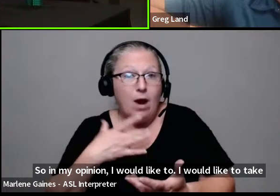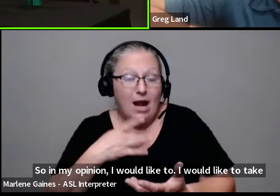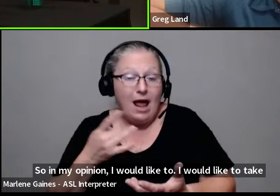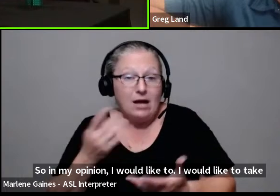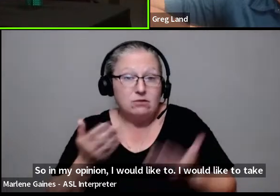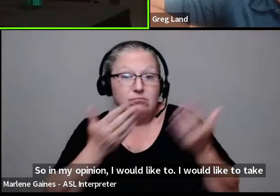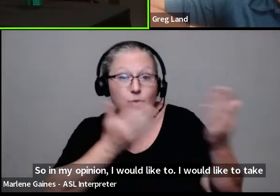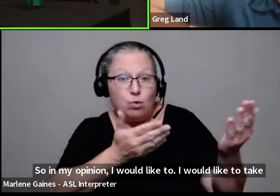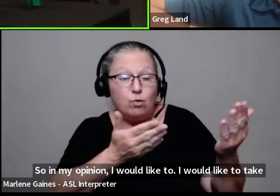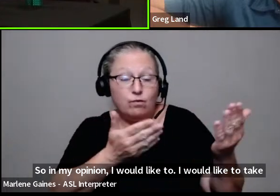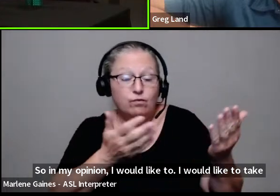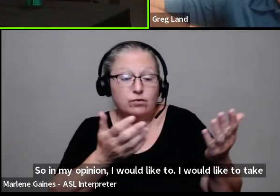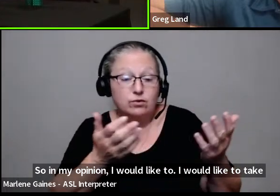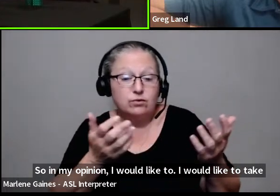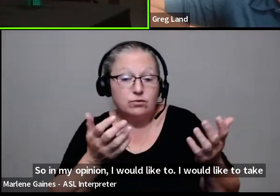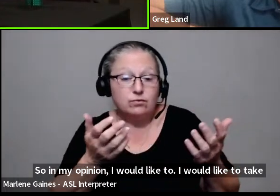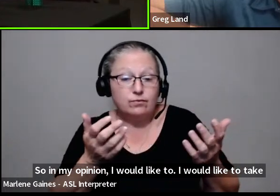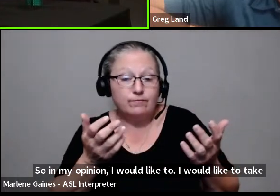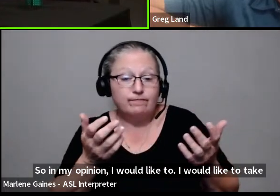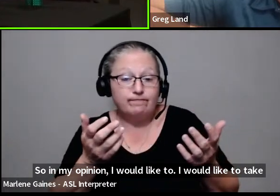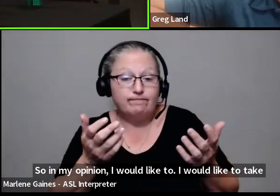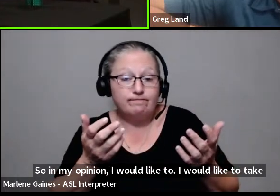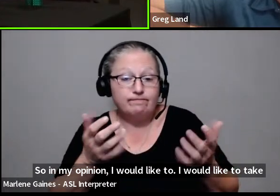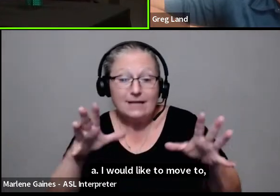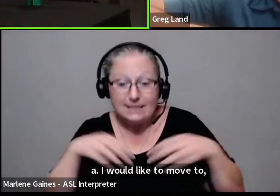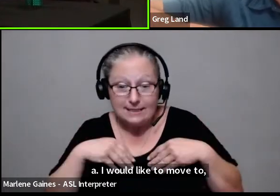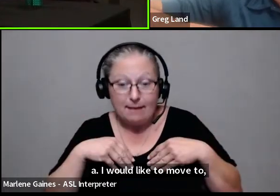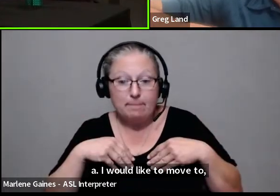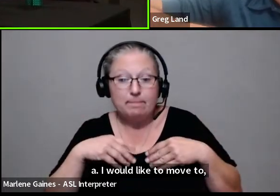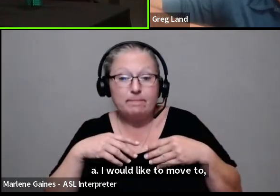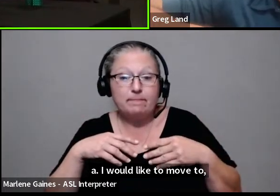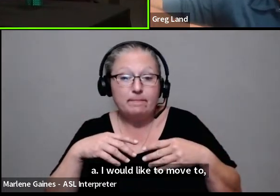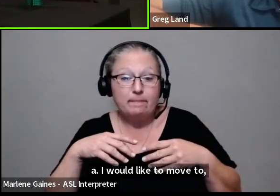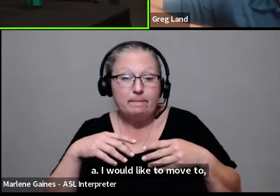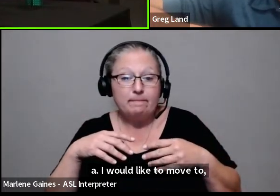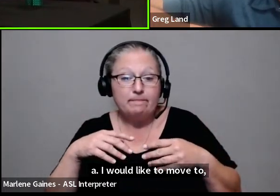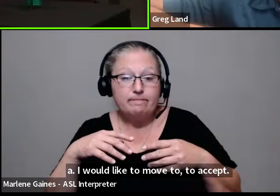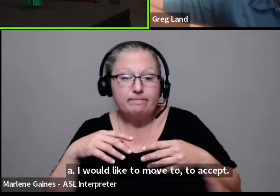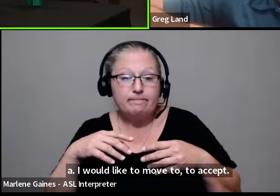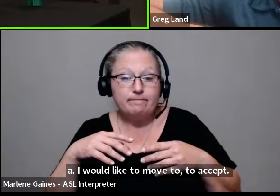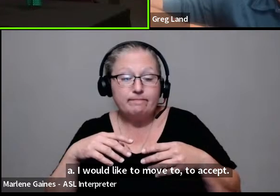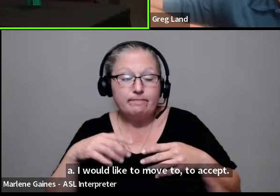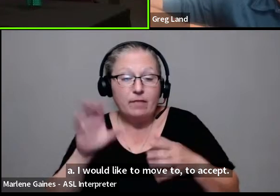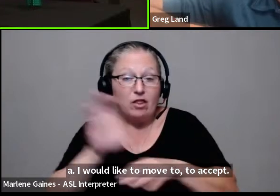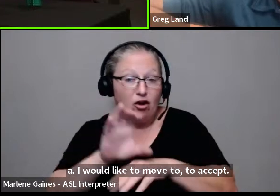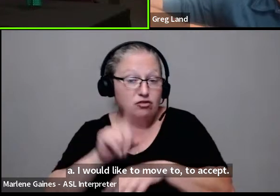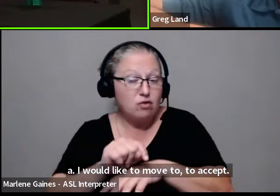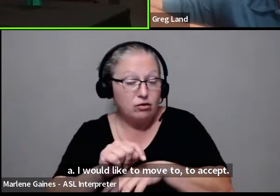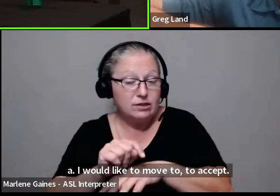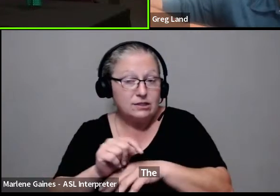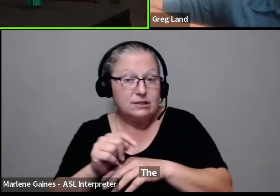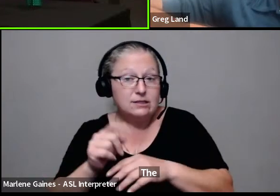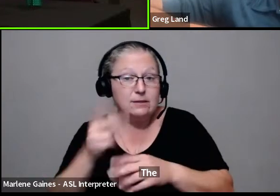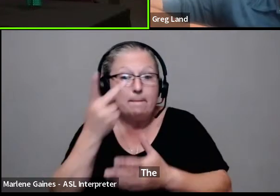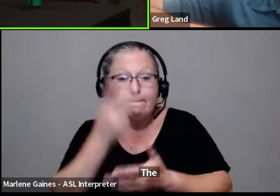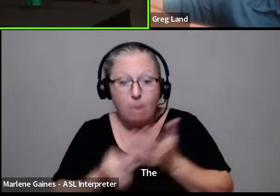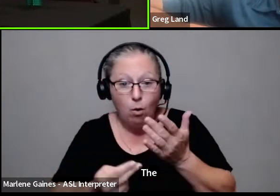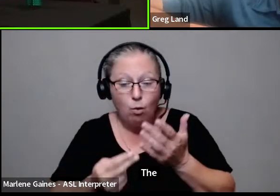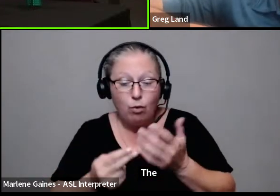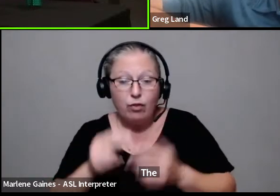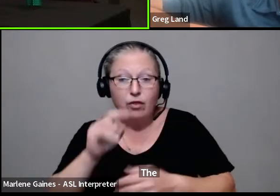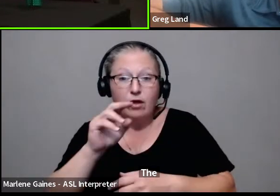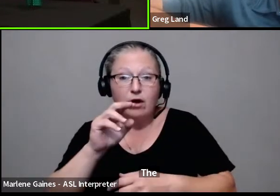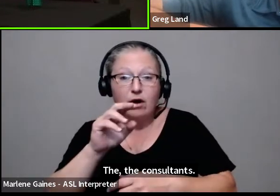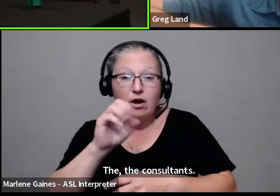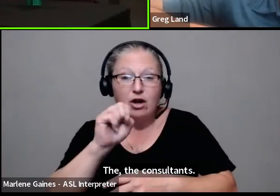move to accept the consultants, both Shane